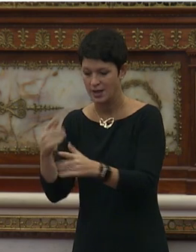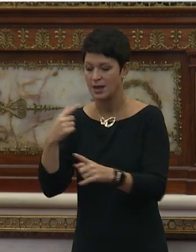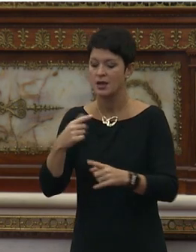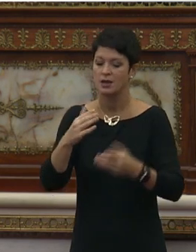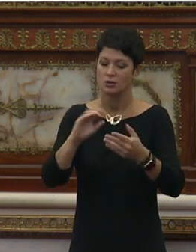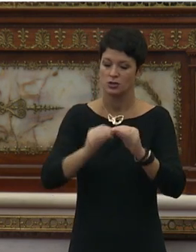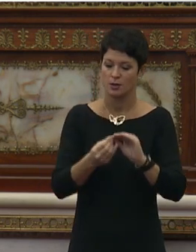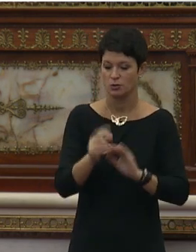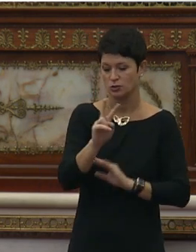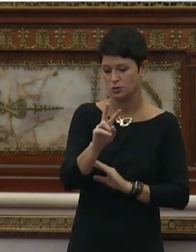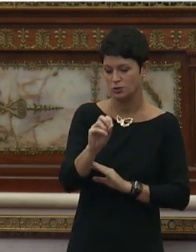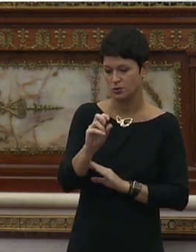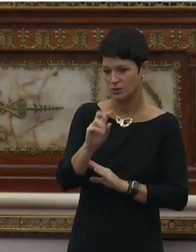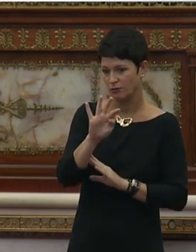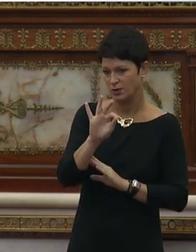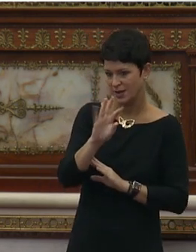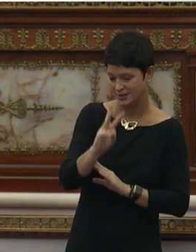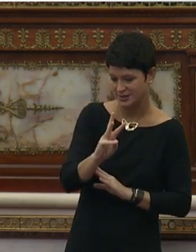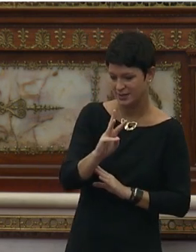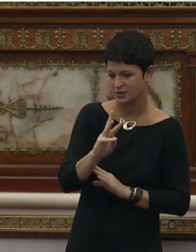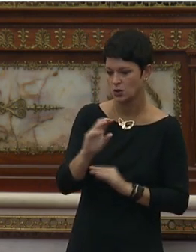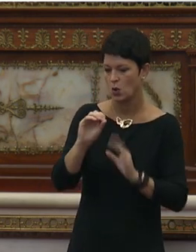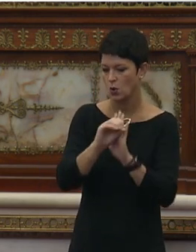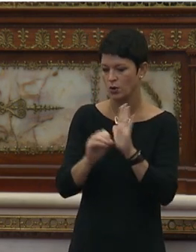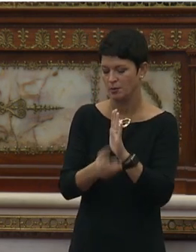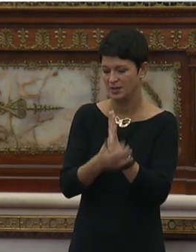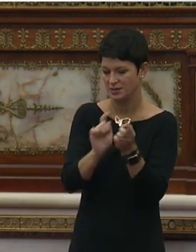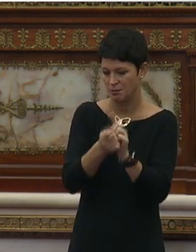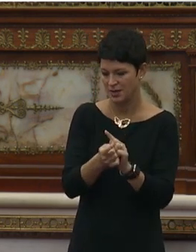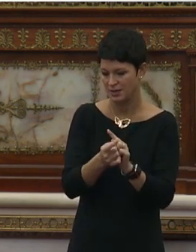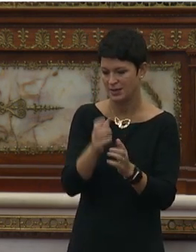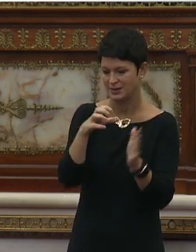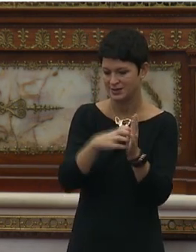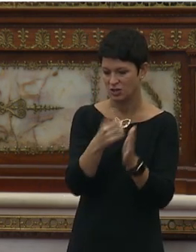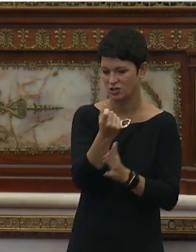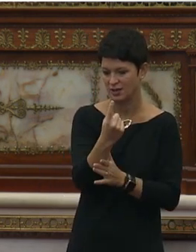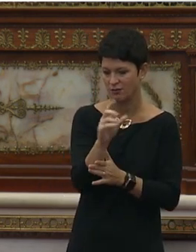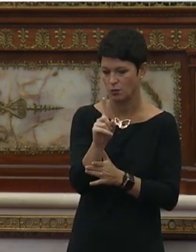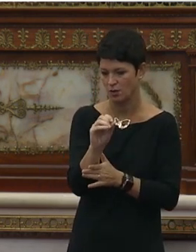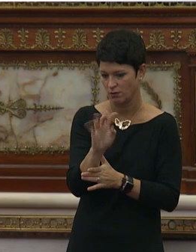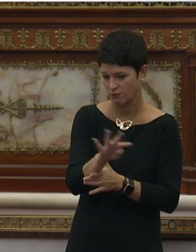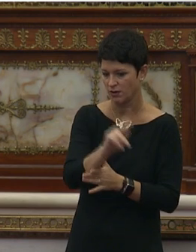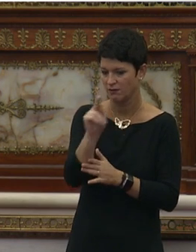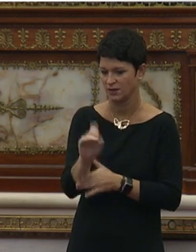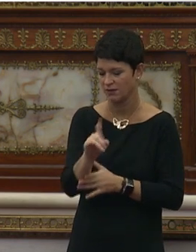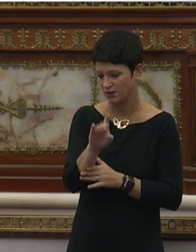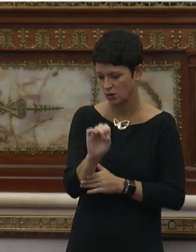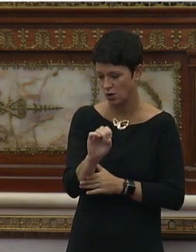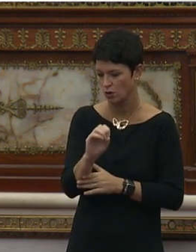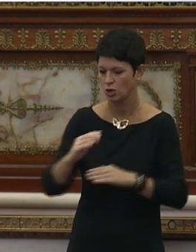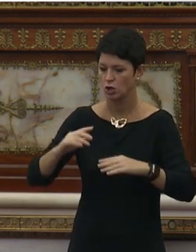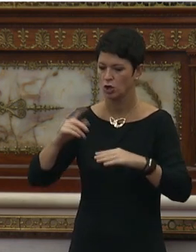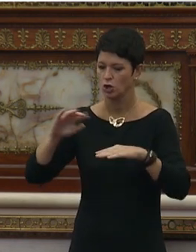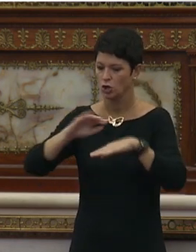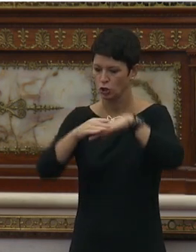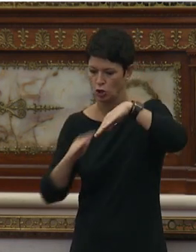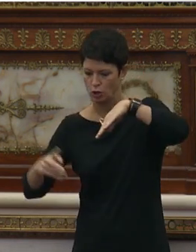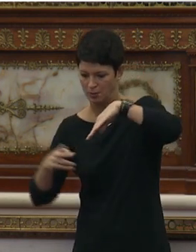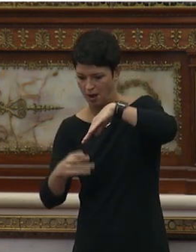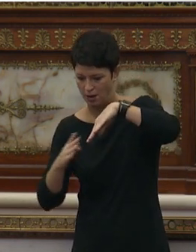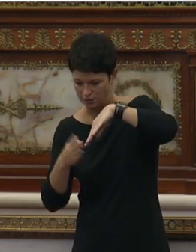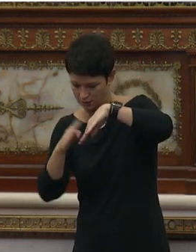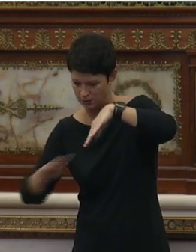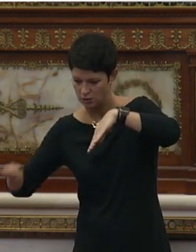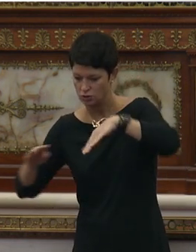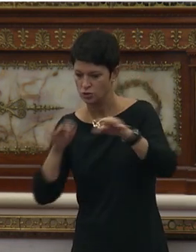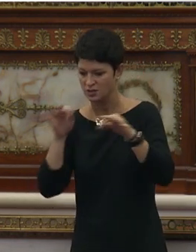number 200496, entitled An Ordinance Amending Section 11104 of the Philadelphia Code, entitled Curb Cuts, to define